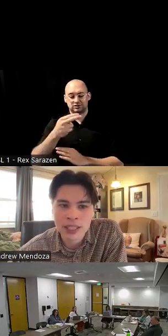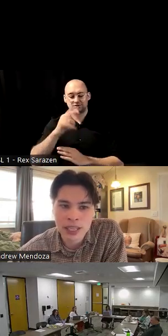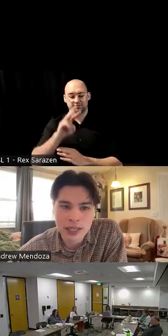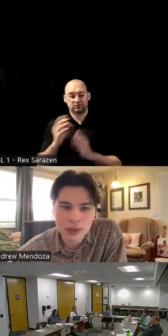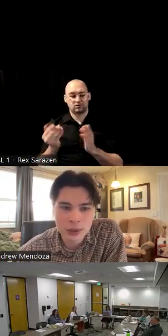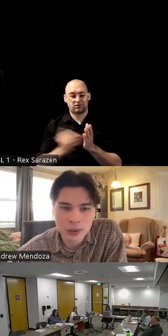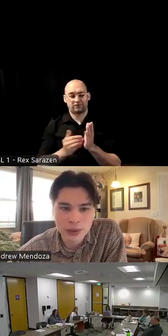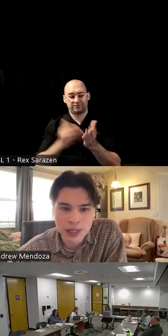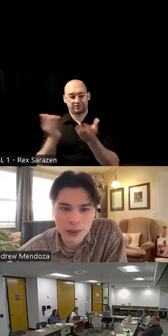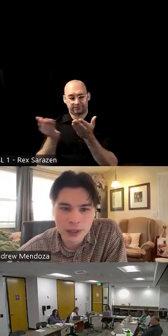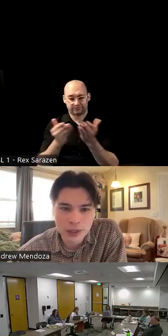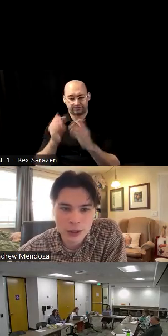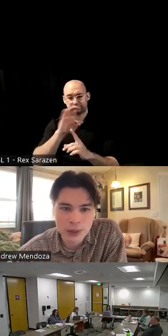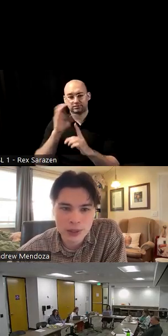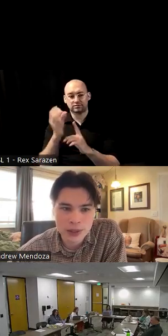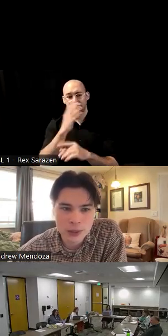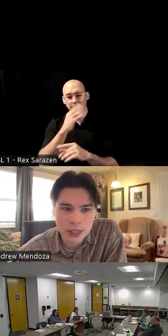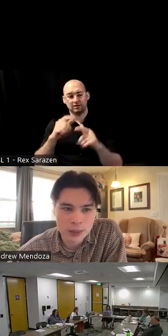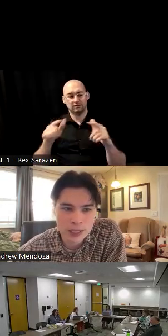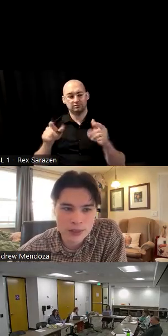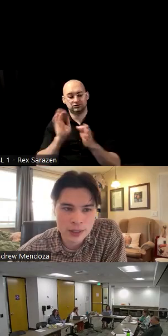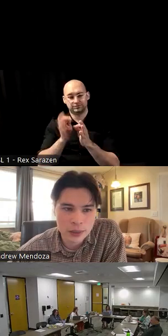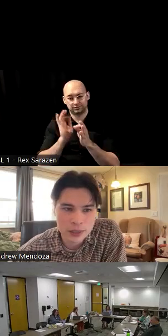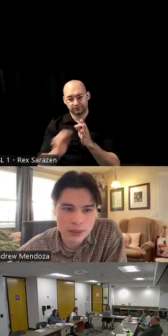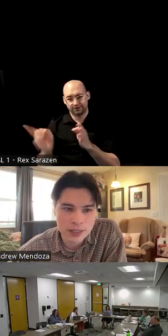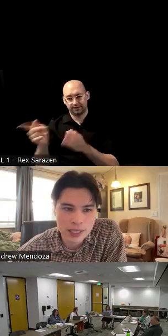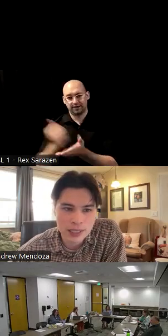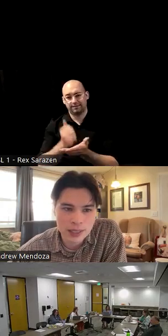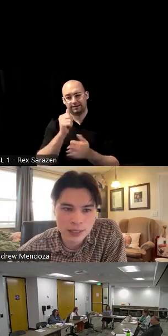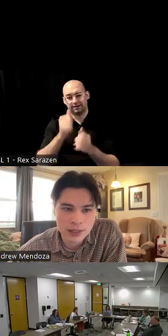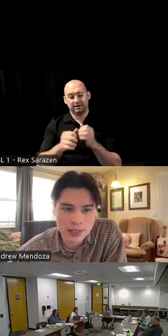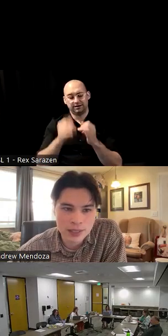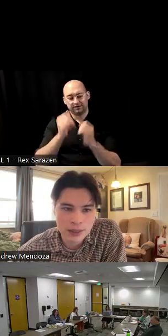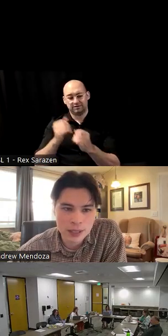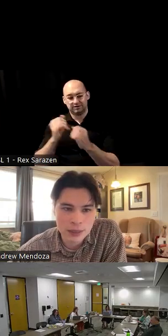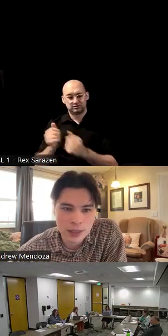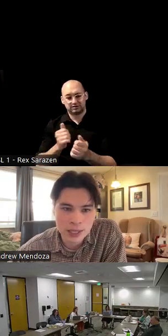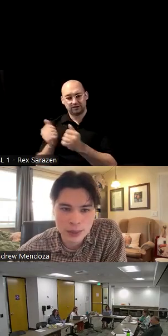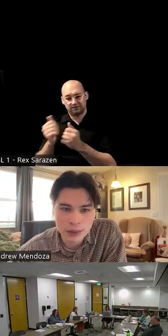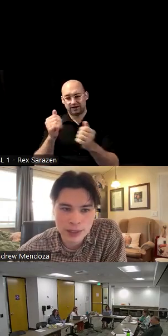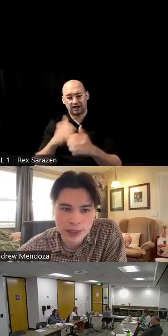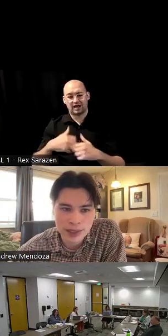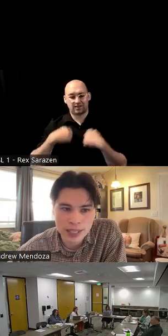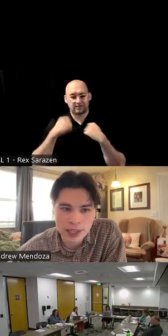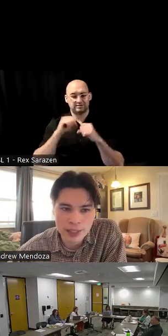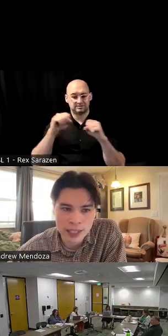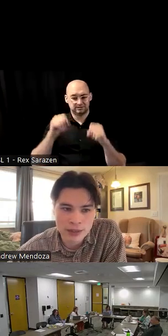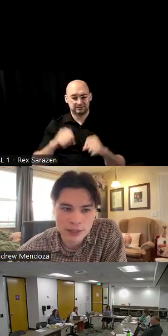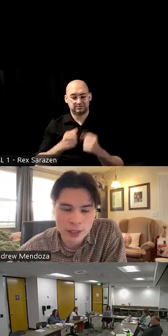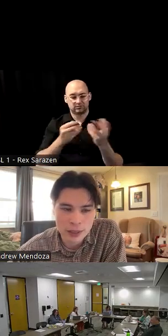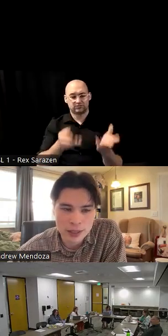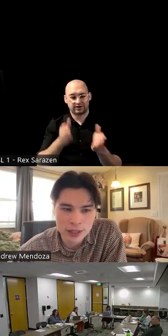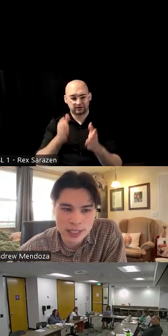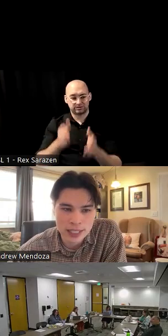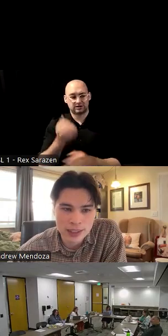serve as cultural and language interpreters, which helps individuals navigate the healthcare system, communicate with providers, and advocate